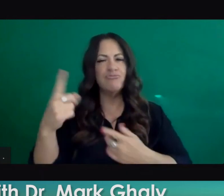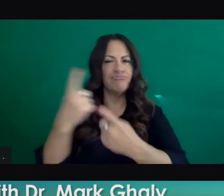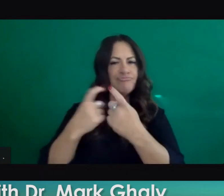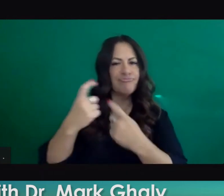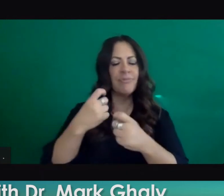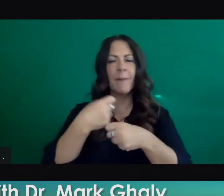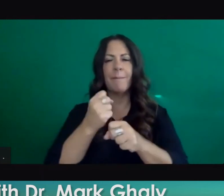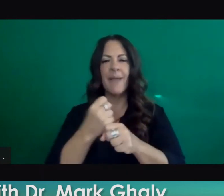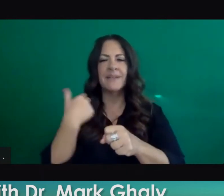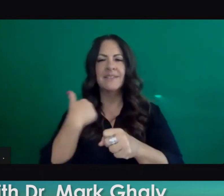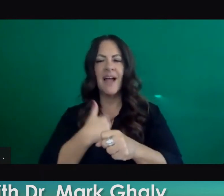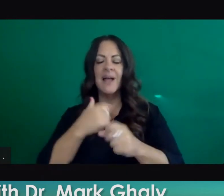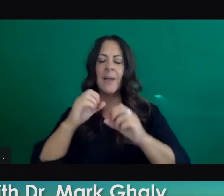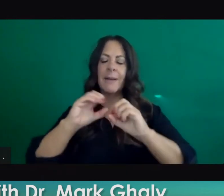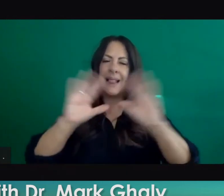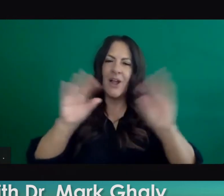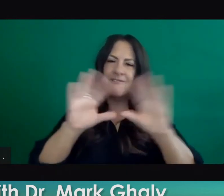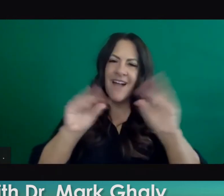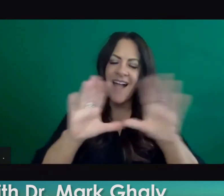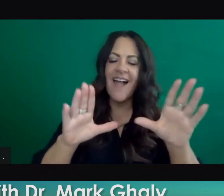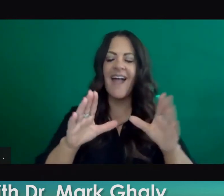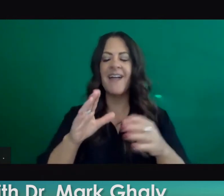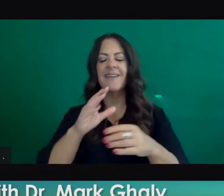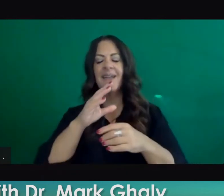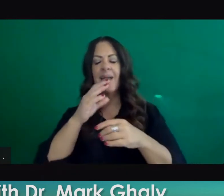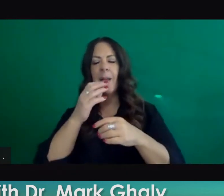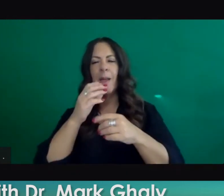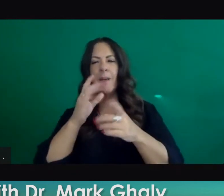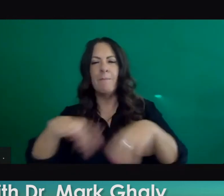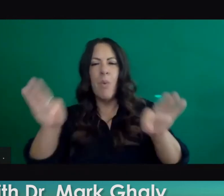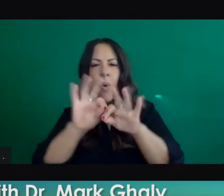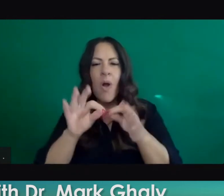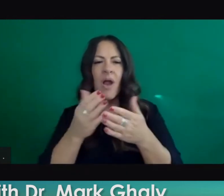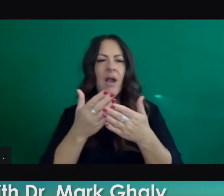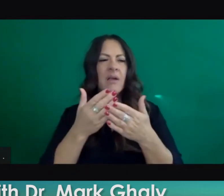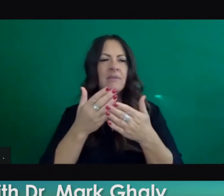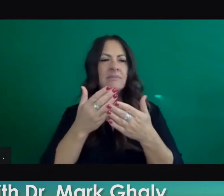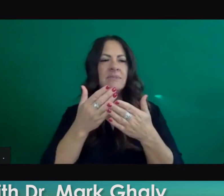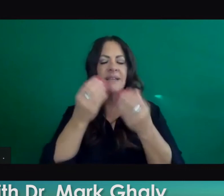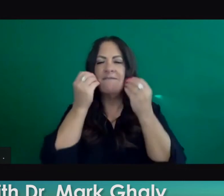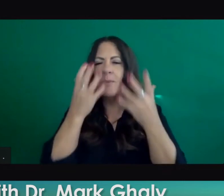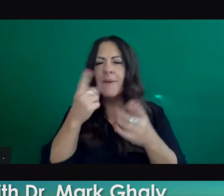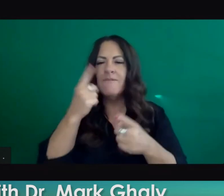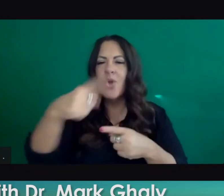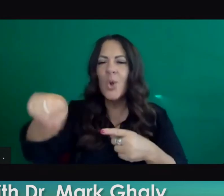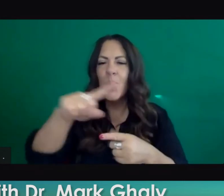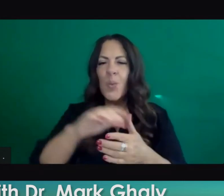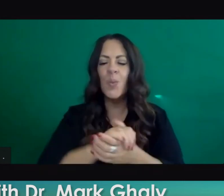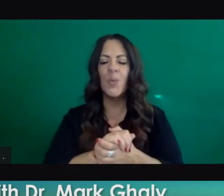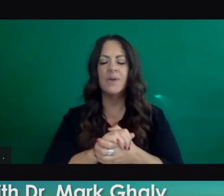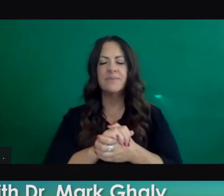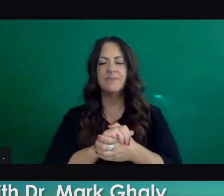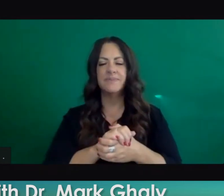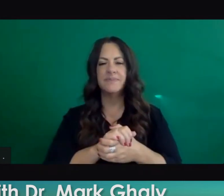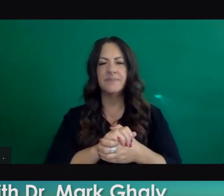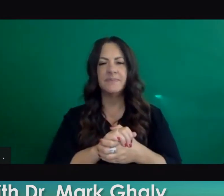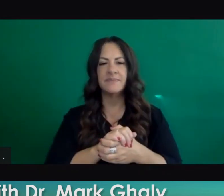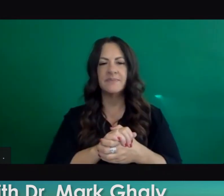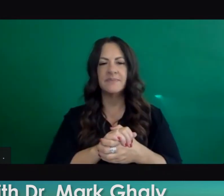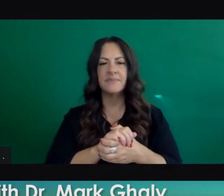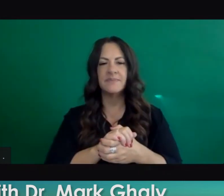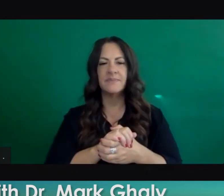our information and really deliver what's relevant to so many Californians. And it's hard not to